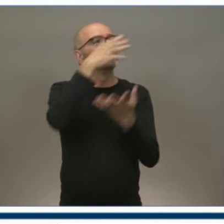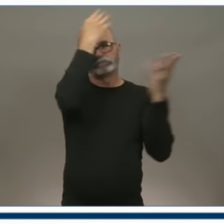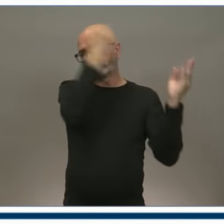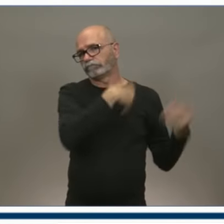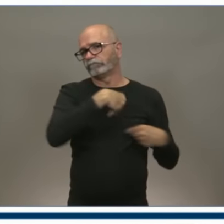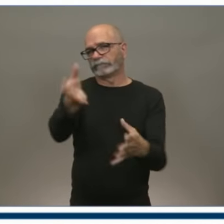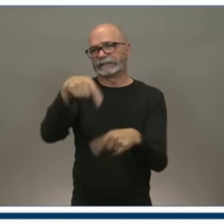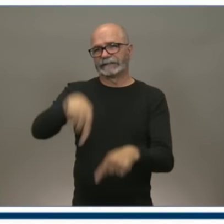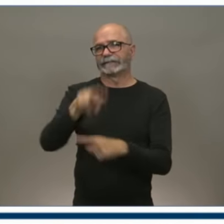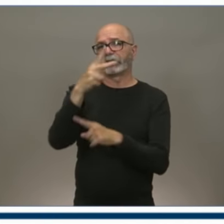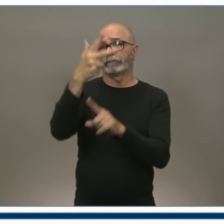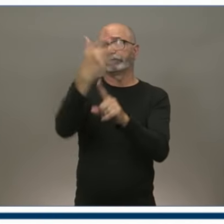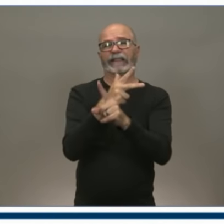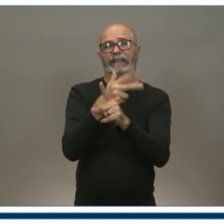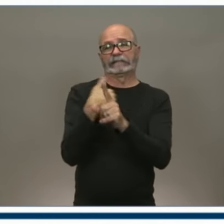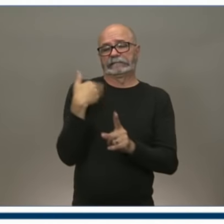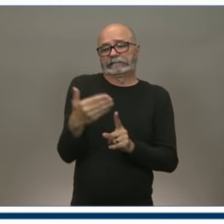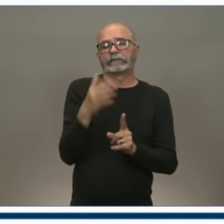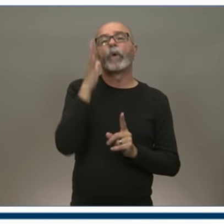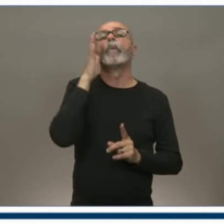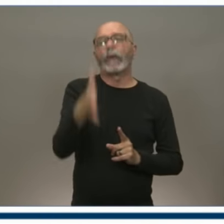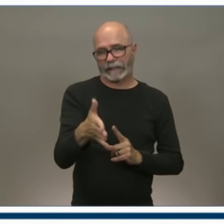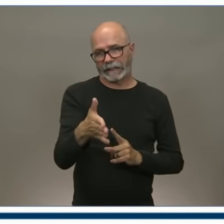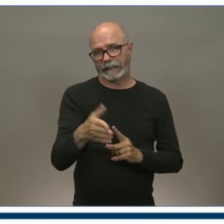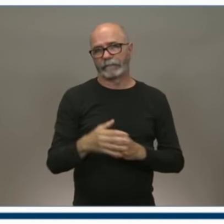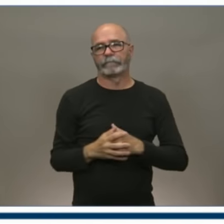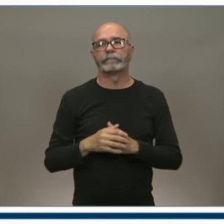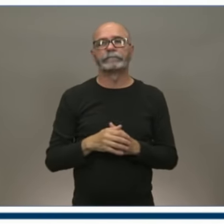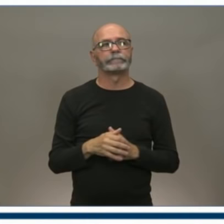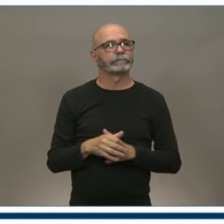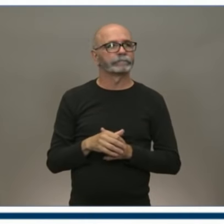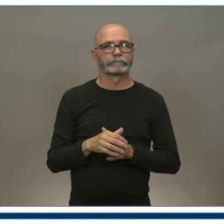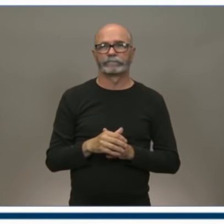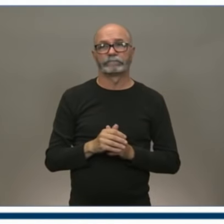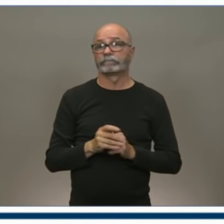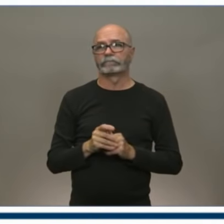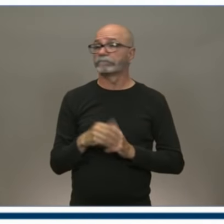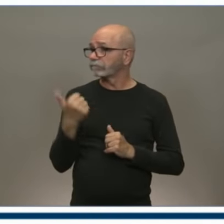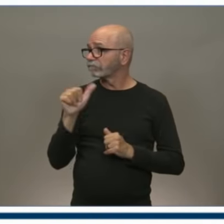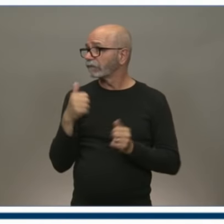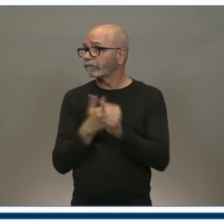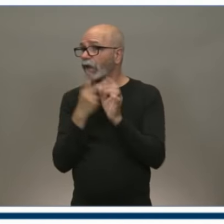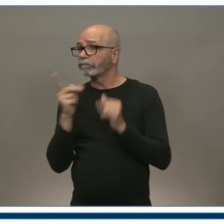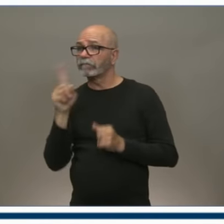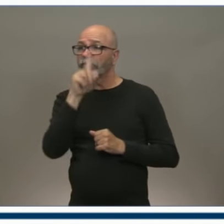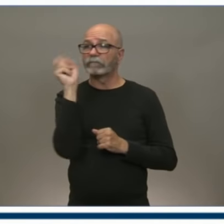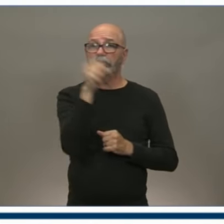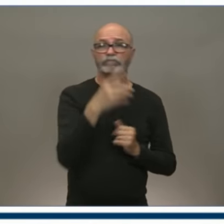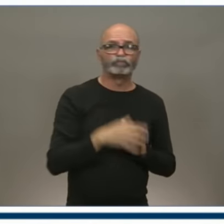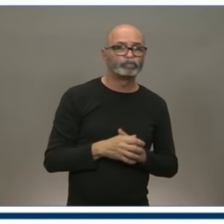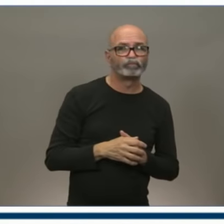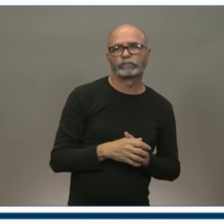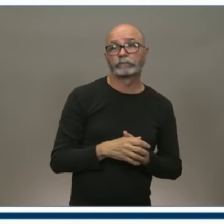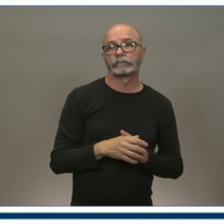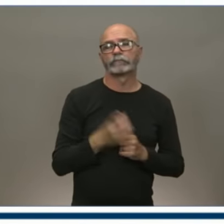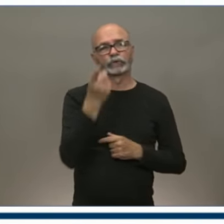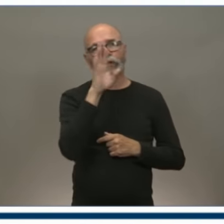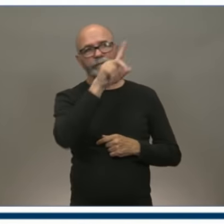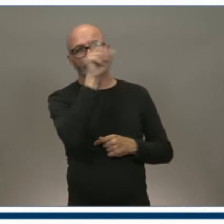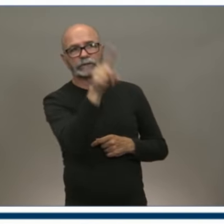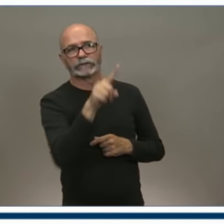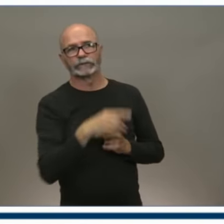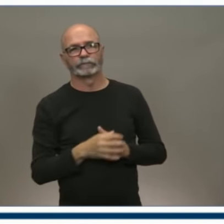quarter. Go ahead with your follow-up. The follow-up would be for Dr. Strang. I'm just wondering if you have